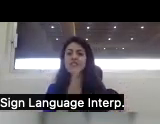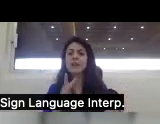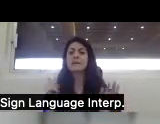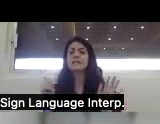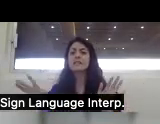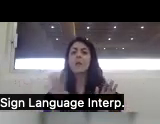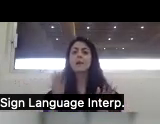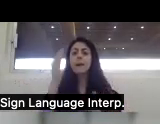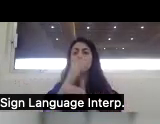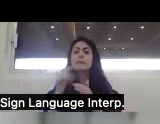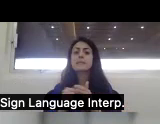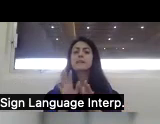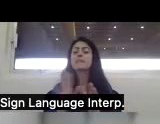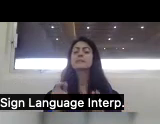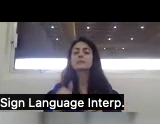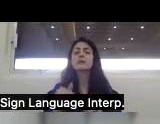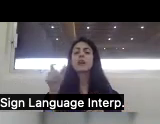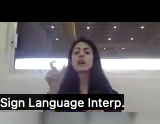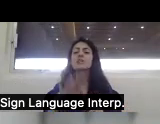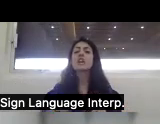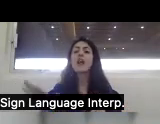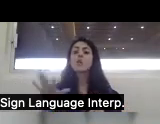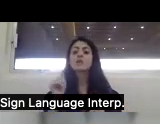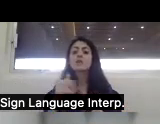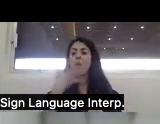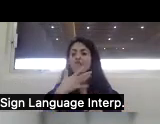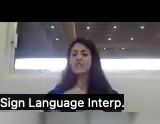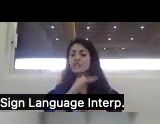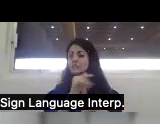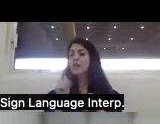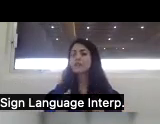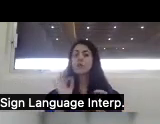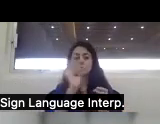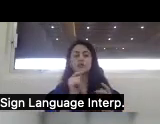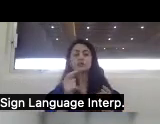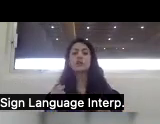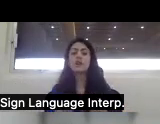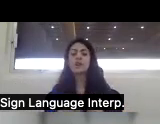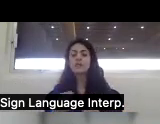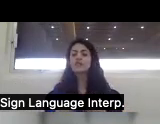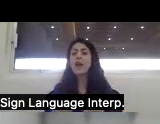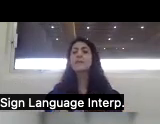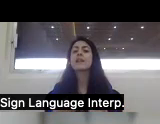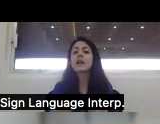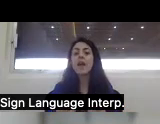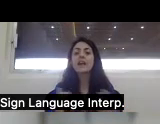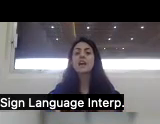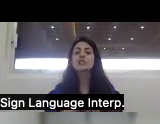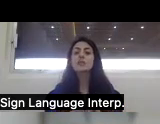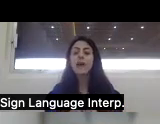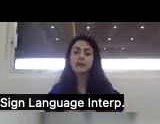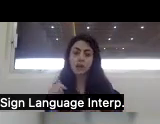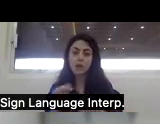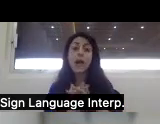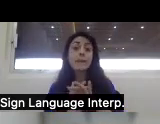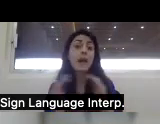protection. And it's interestingly to see its coverage specifically for persons with disabilities. So as you see on the chart